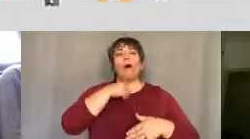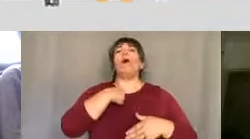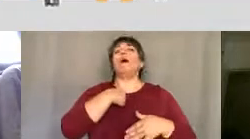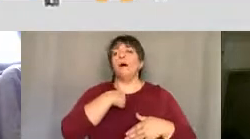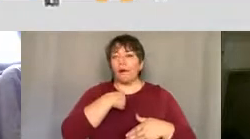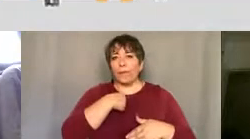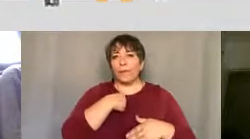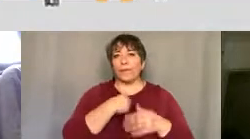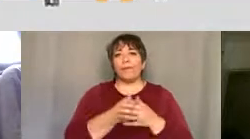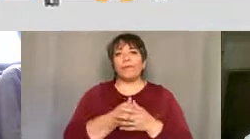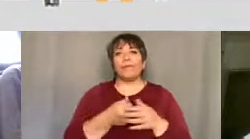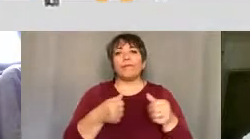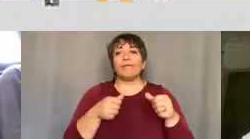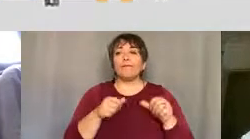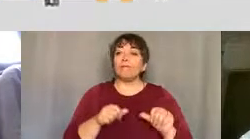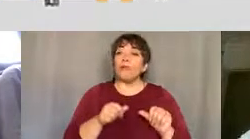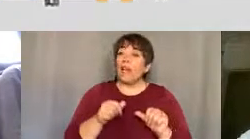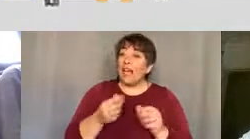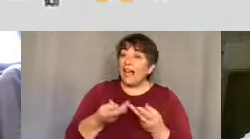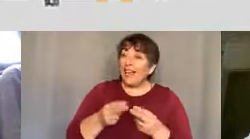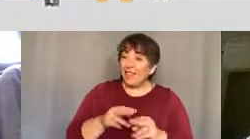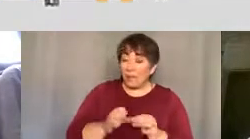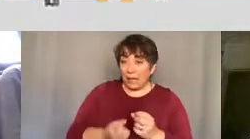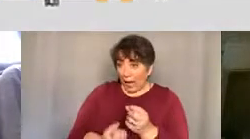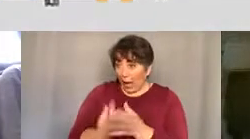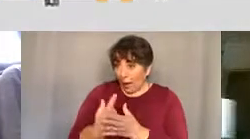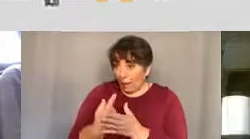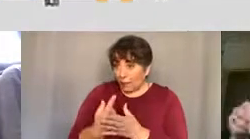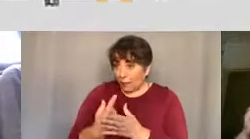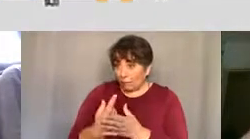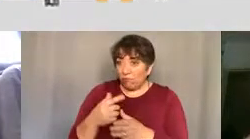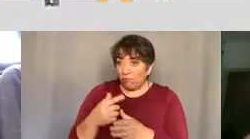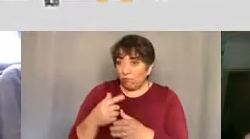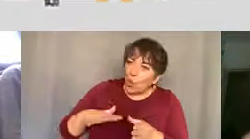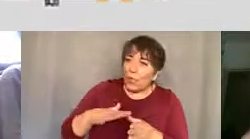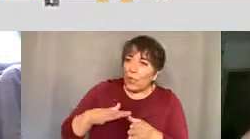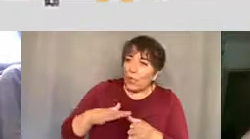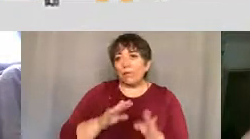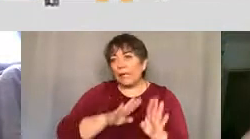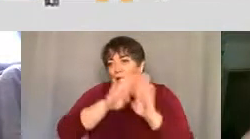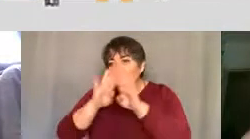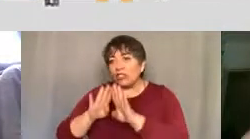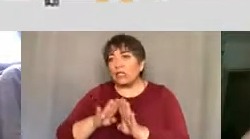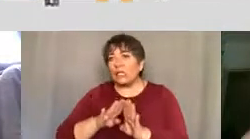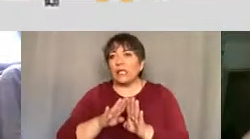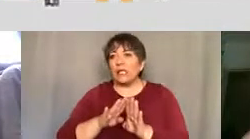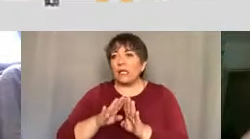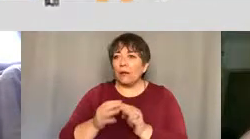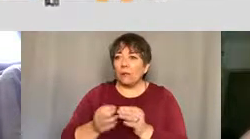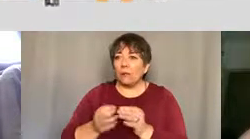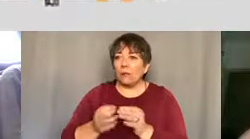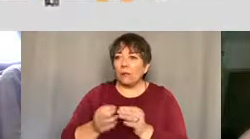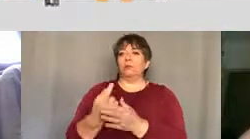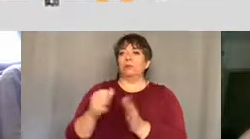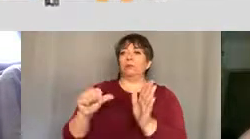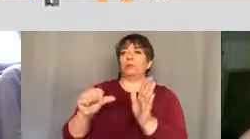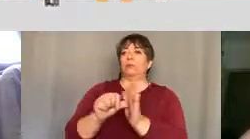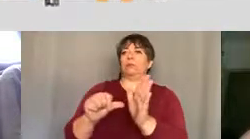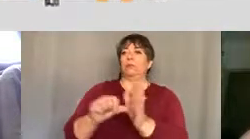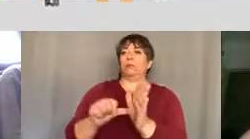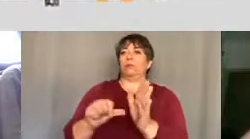or issue, that could be locally or it could be something that's happened nationally. So we put in lots of work to try and prevent those sort of things happening again,